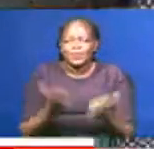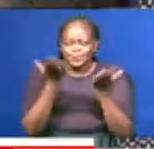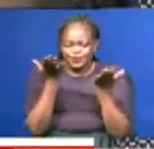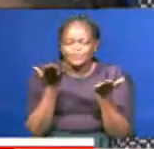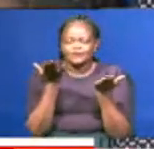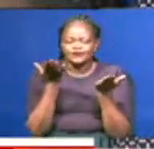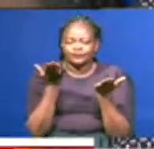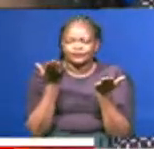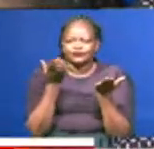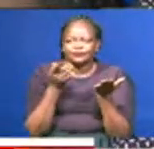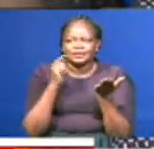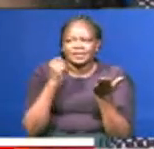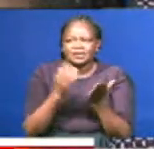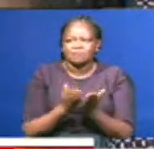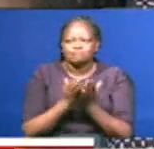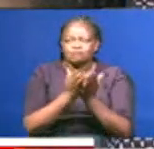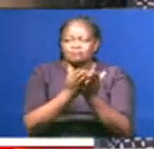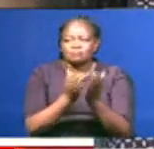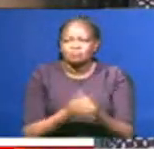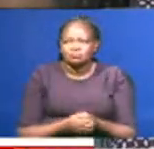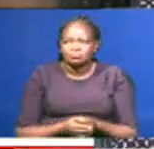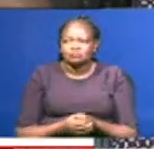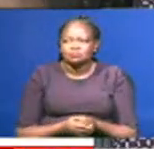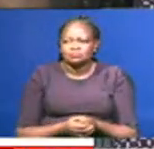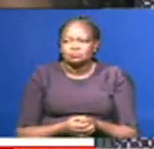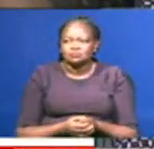ports. Mimi my rally call.